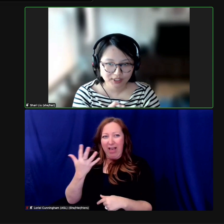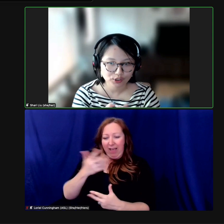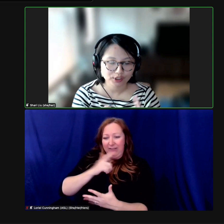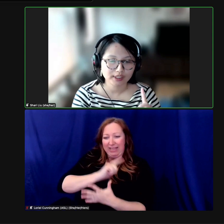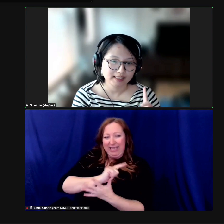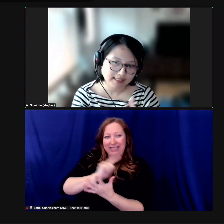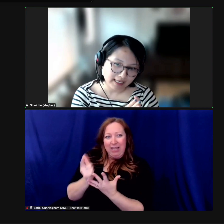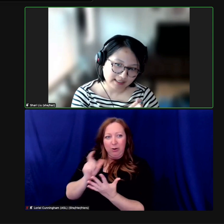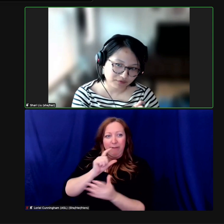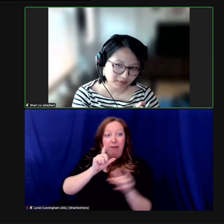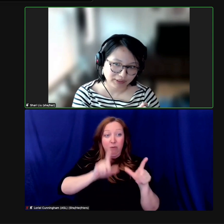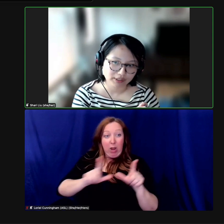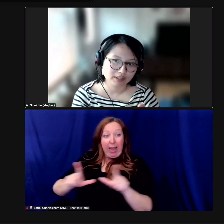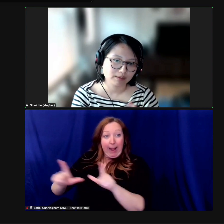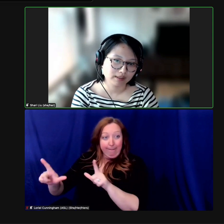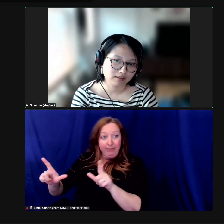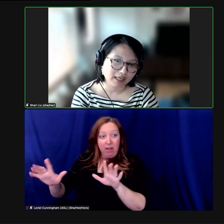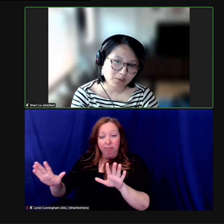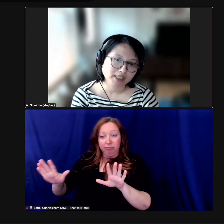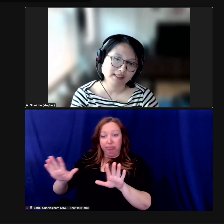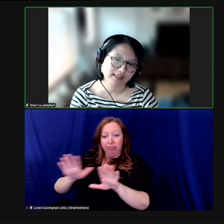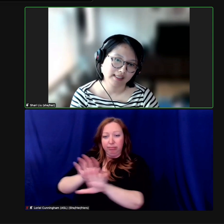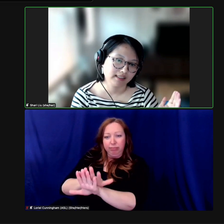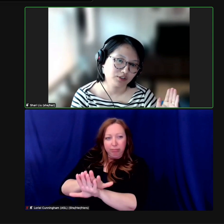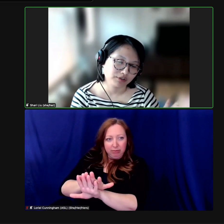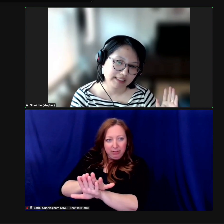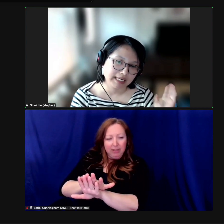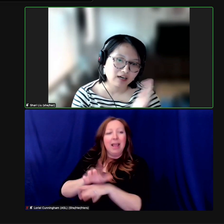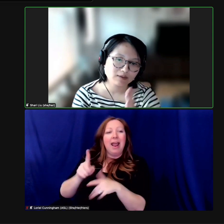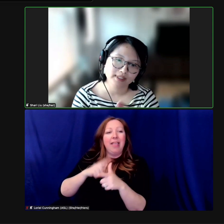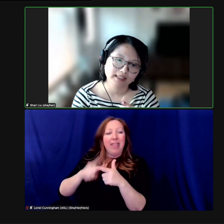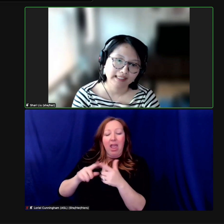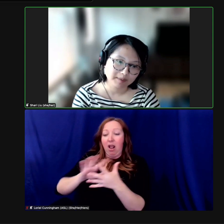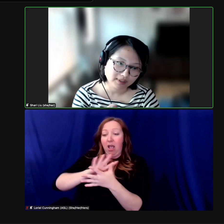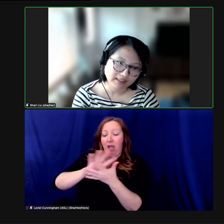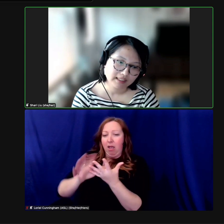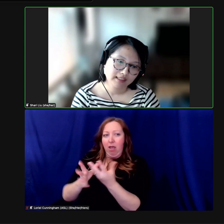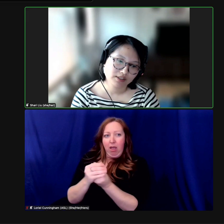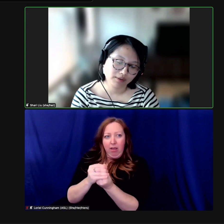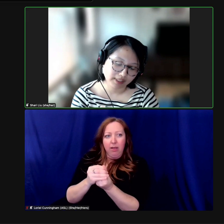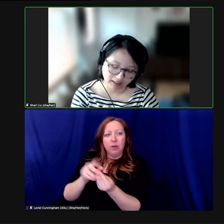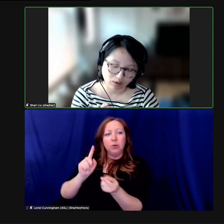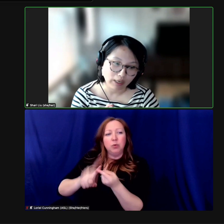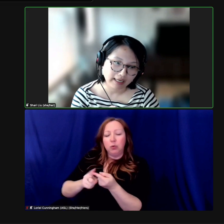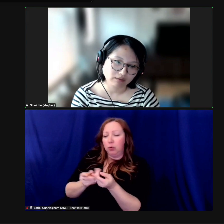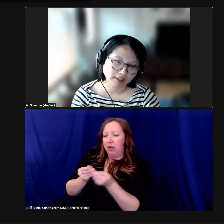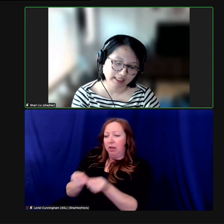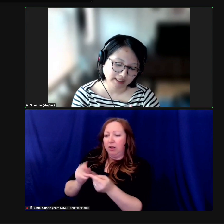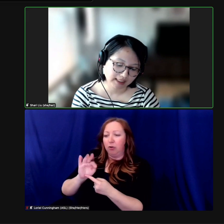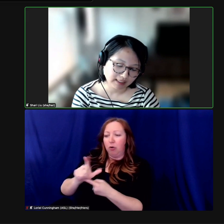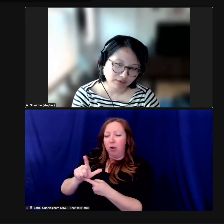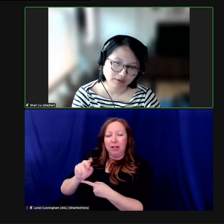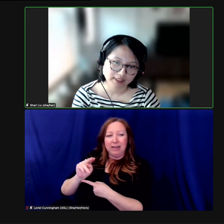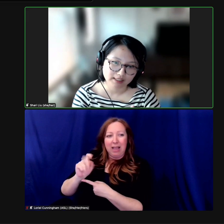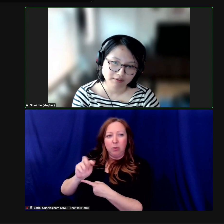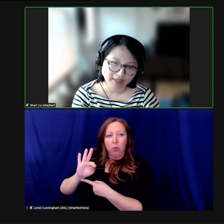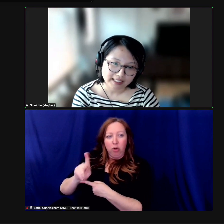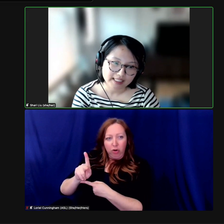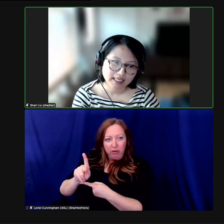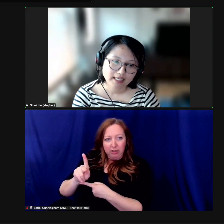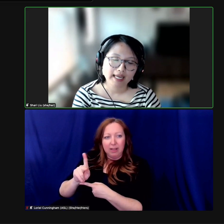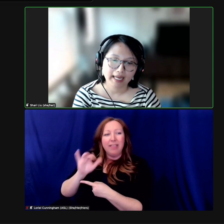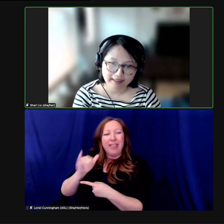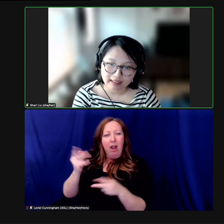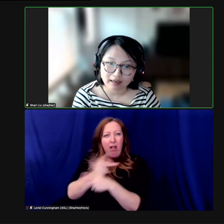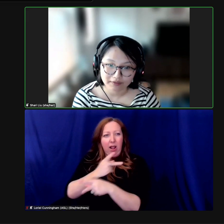with position and size information into a neural network that then is trained to output a label, so looking away or looking to the left or looking to the